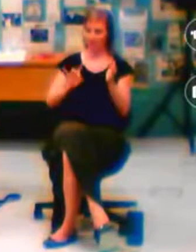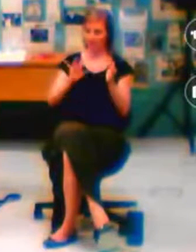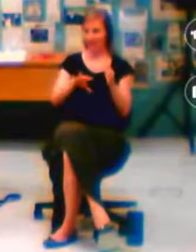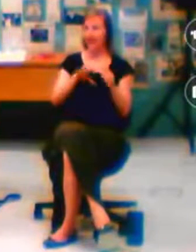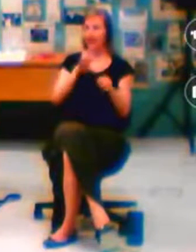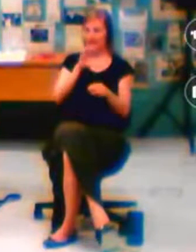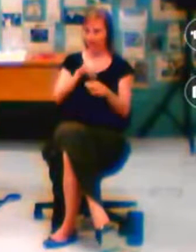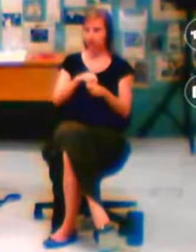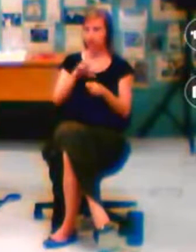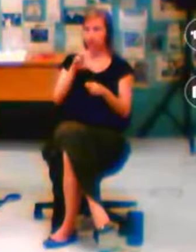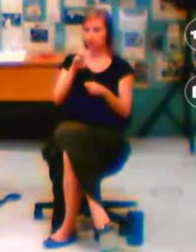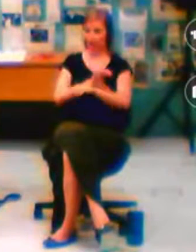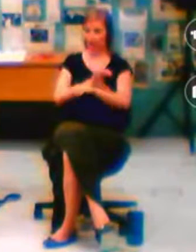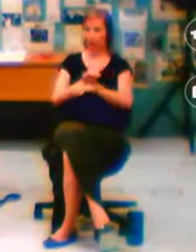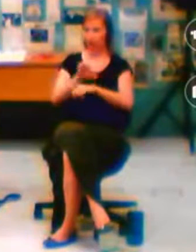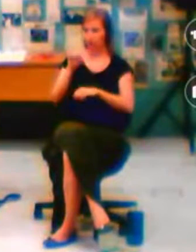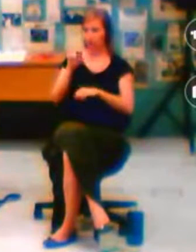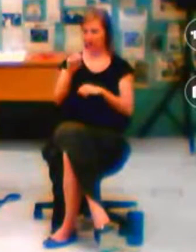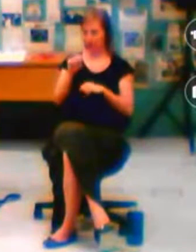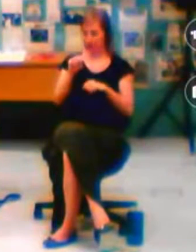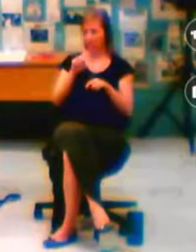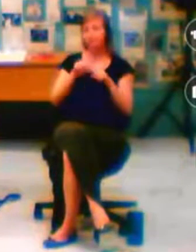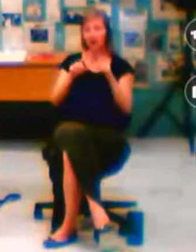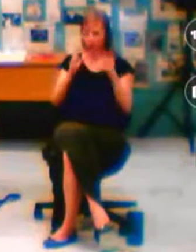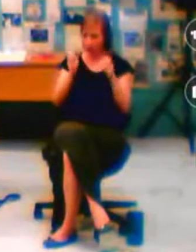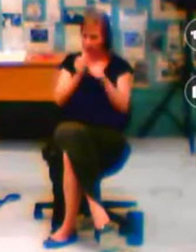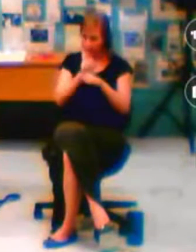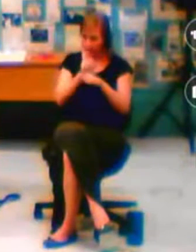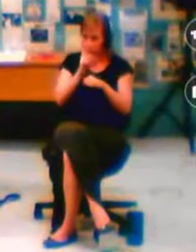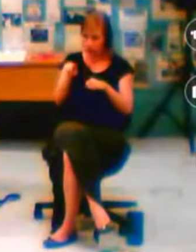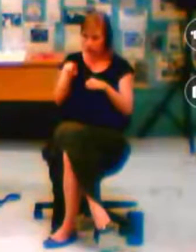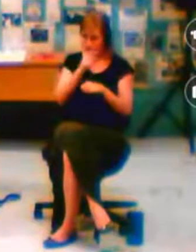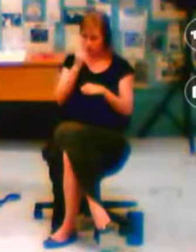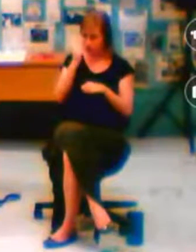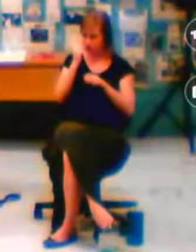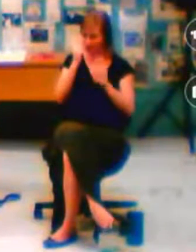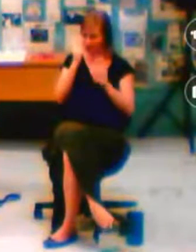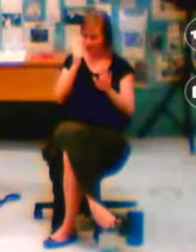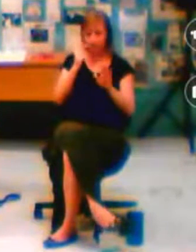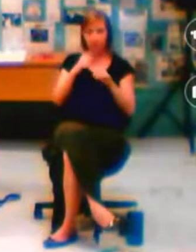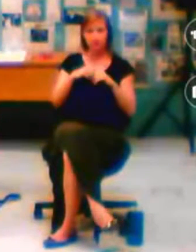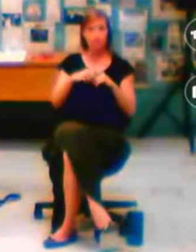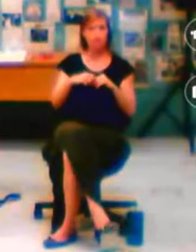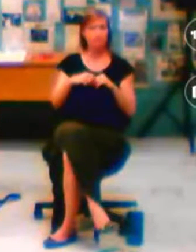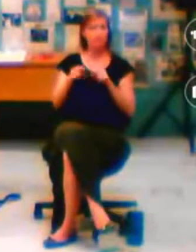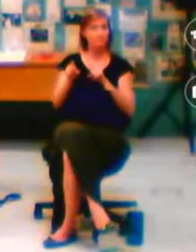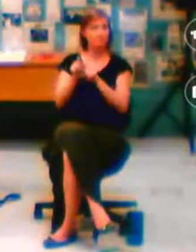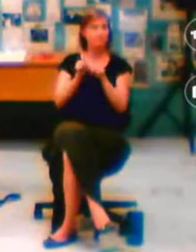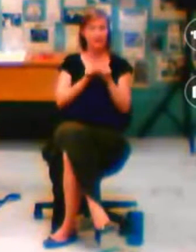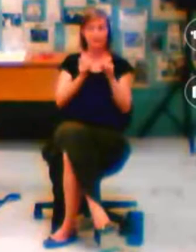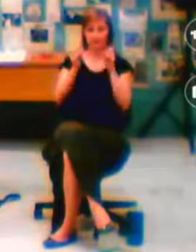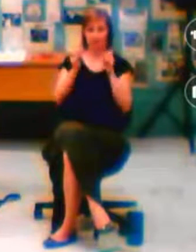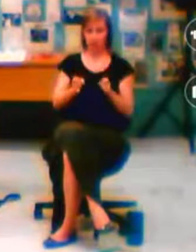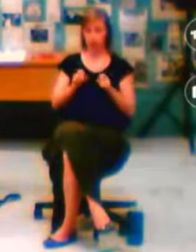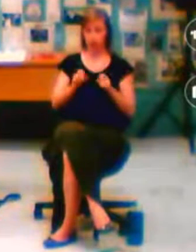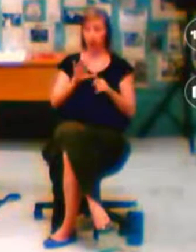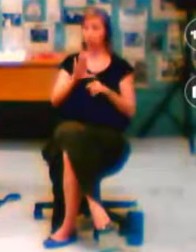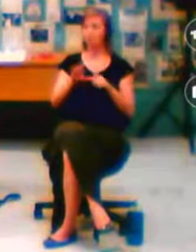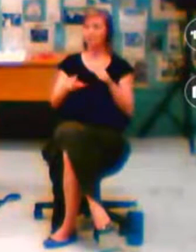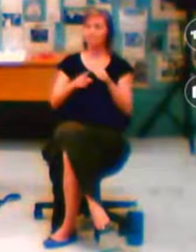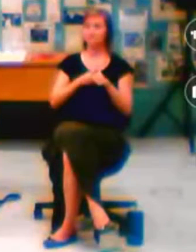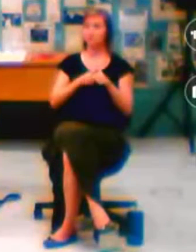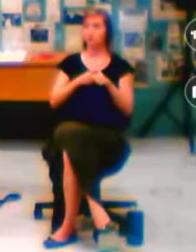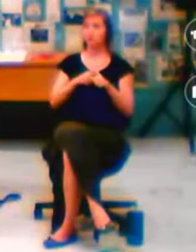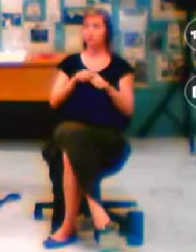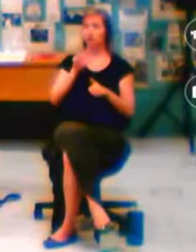is true, that you would have this and you would have TRICARE, and you would still be asked to pay into or required